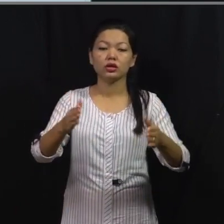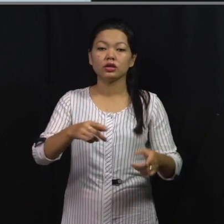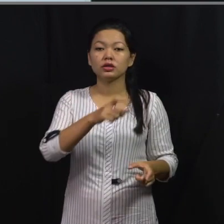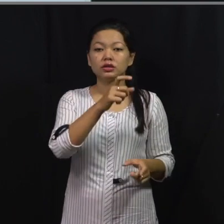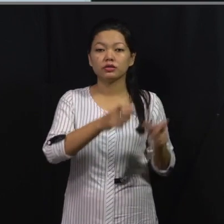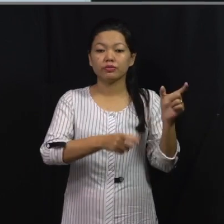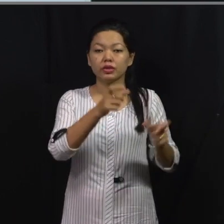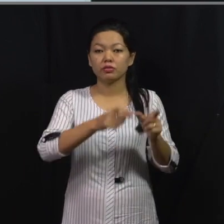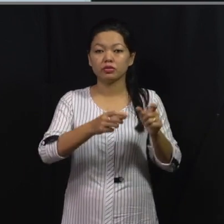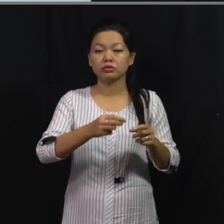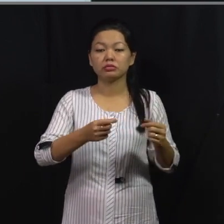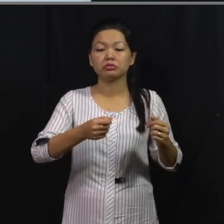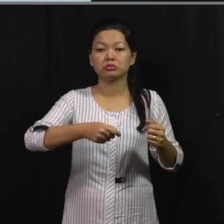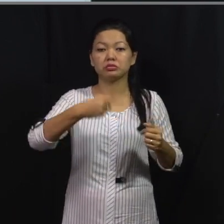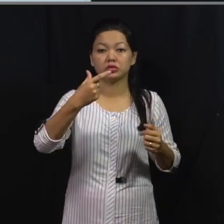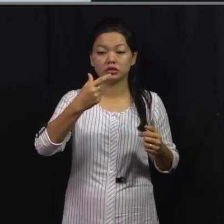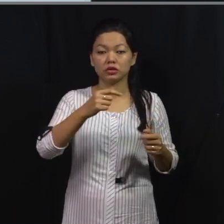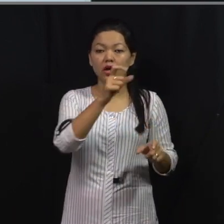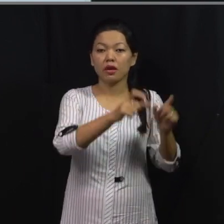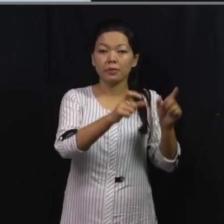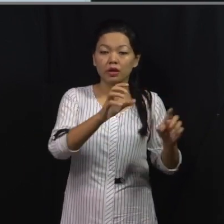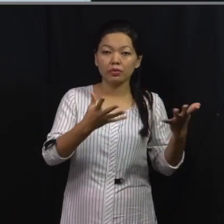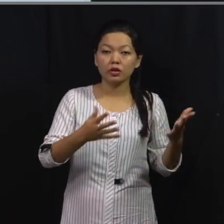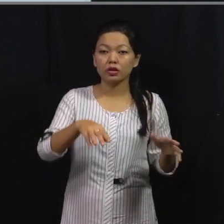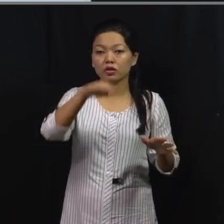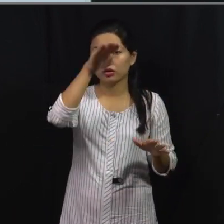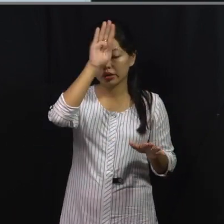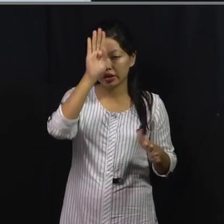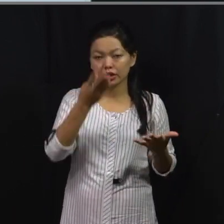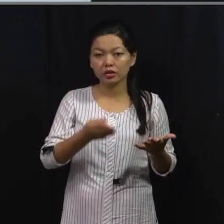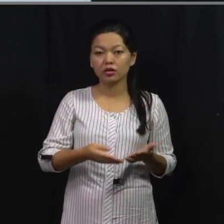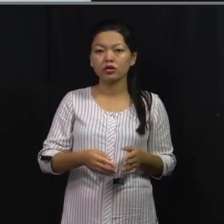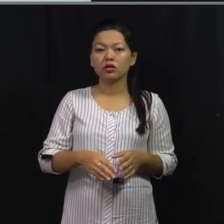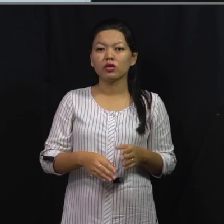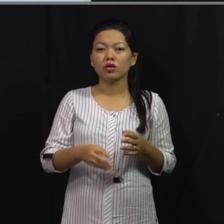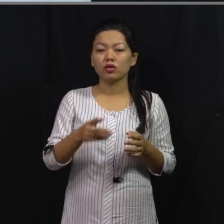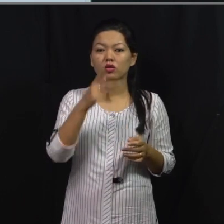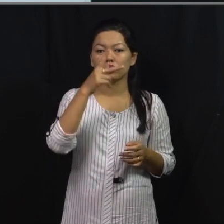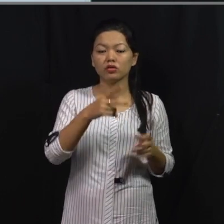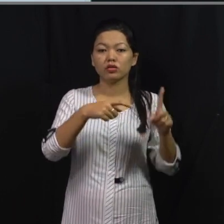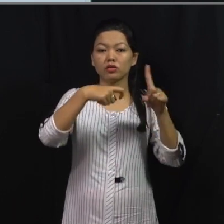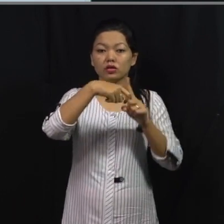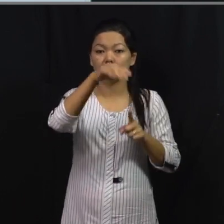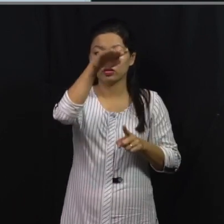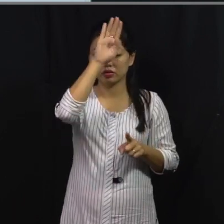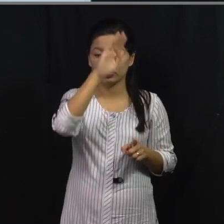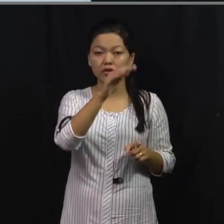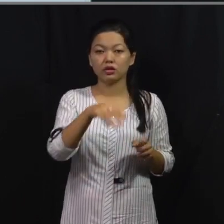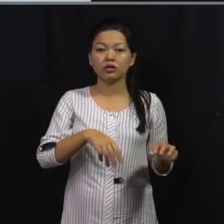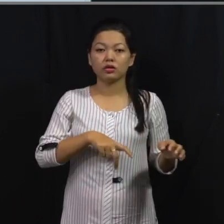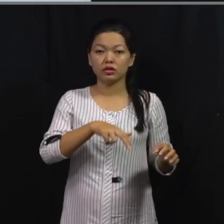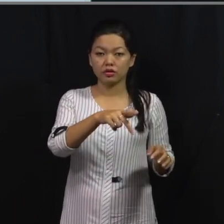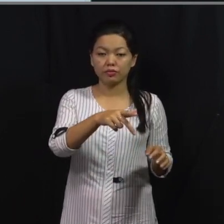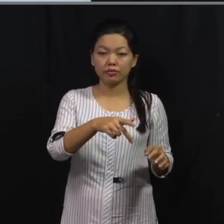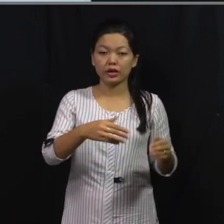Why? Because the society considers them as dirty, and that is the reason why they have to keep a certain distance.